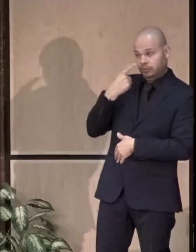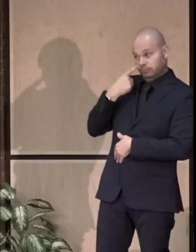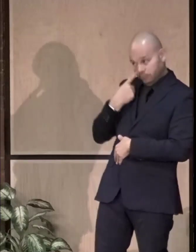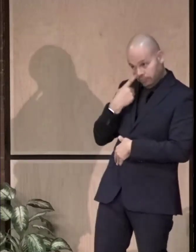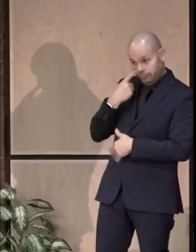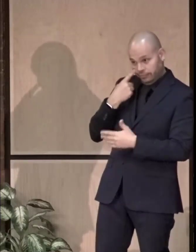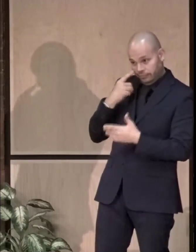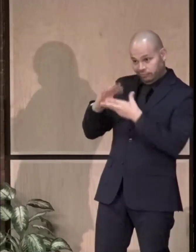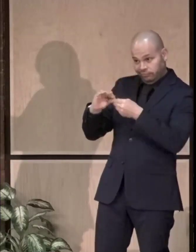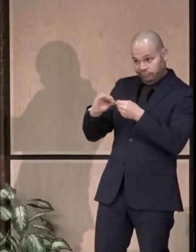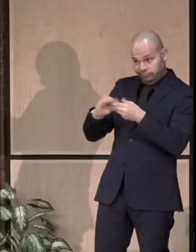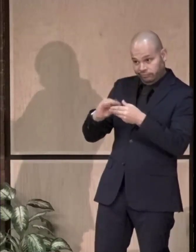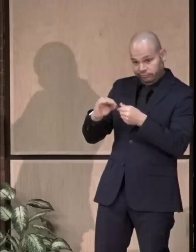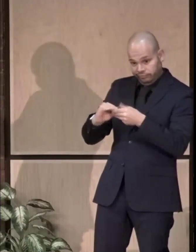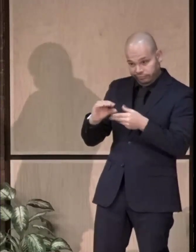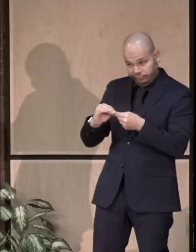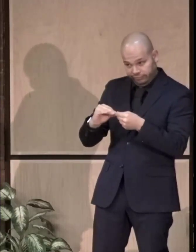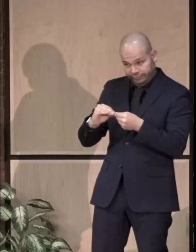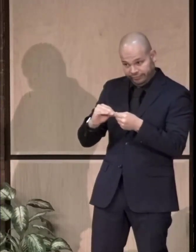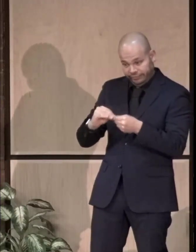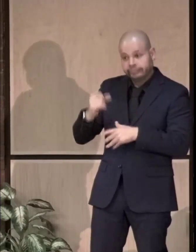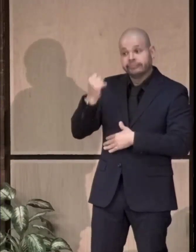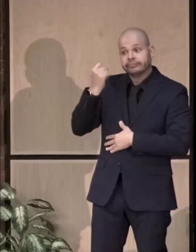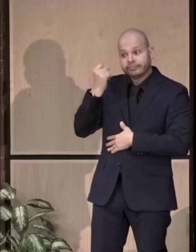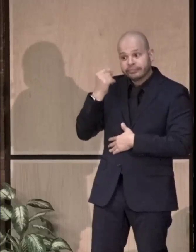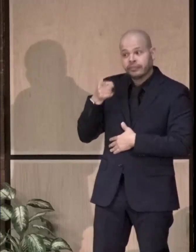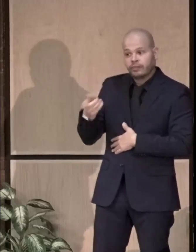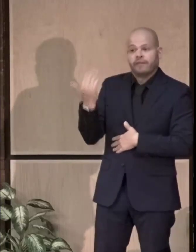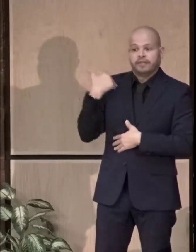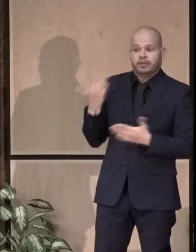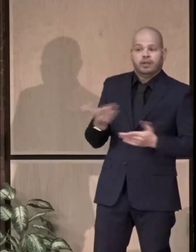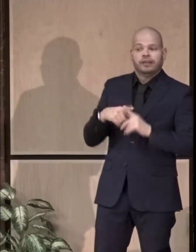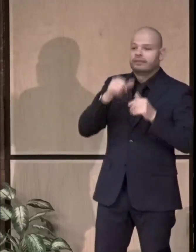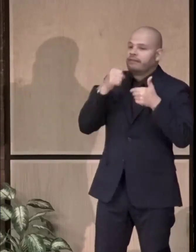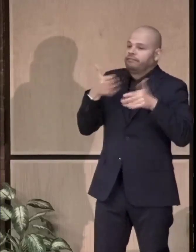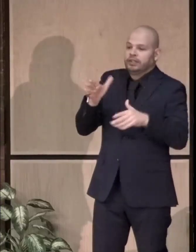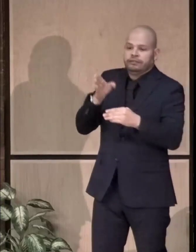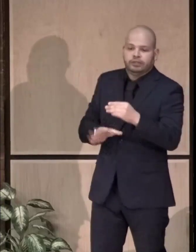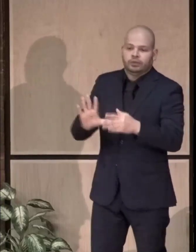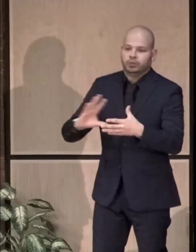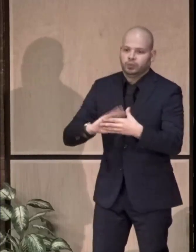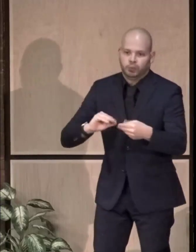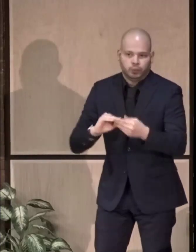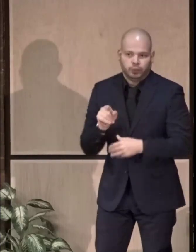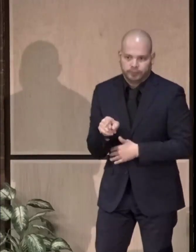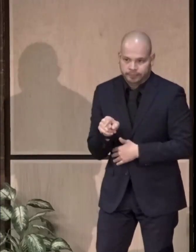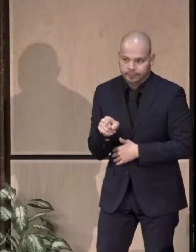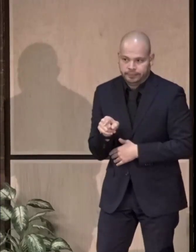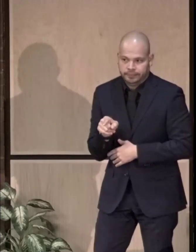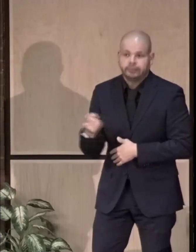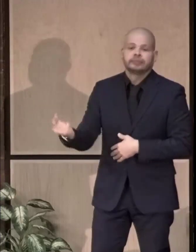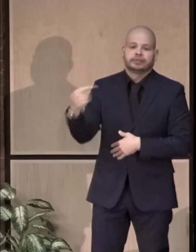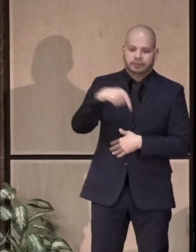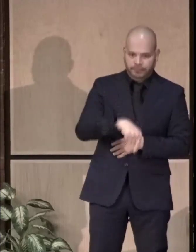here, I can't remember the exact date, but we didn't finish, and so we're going to try to finish up today. He'll be called upon first.